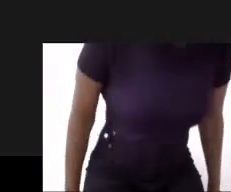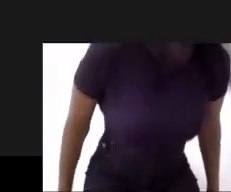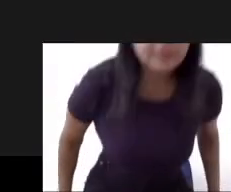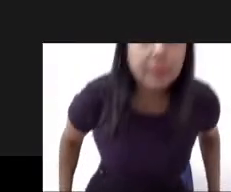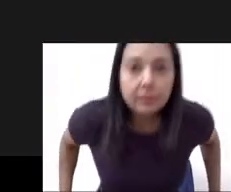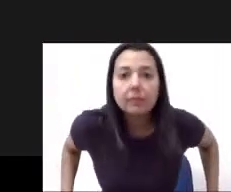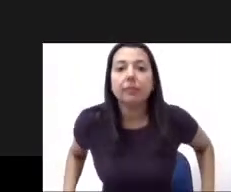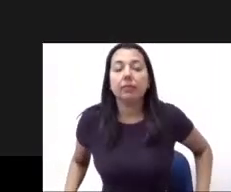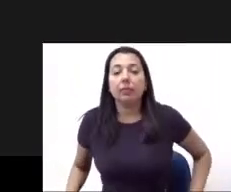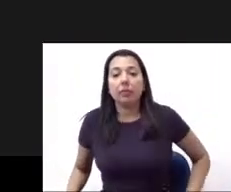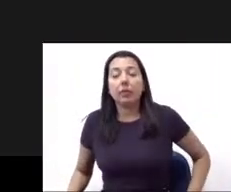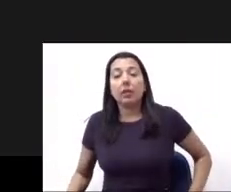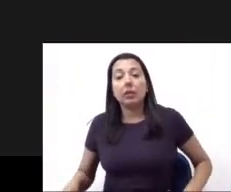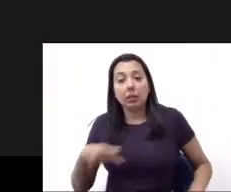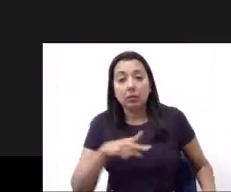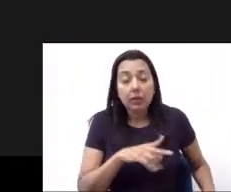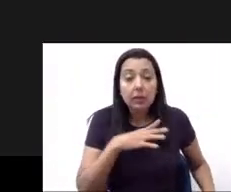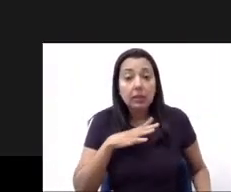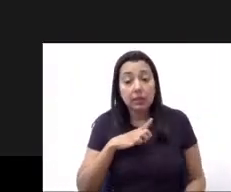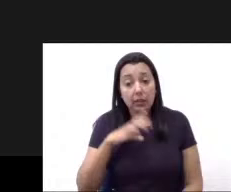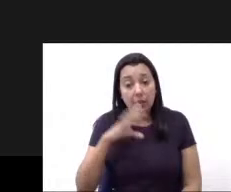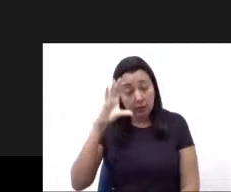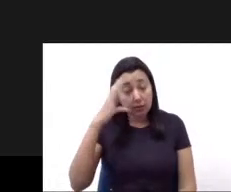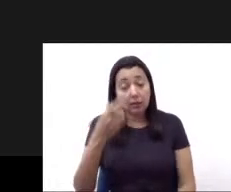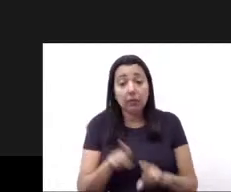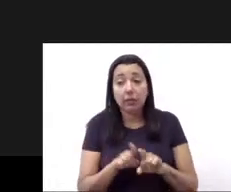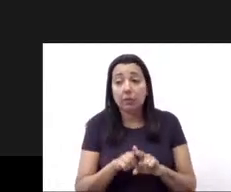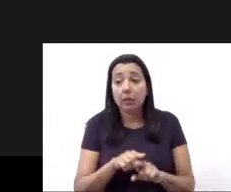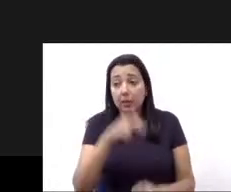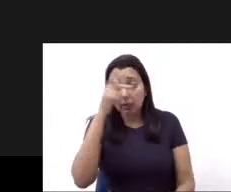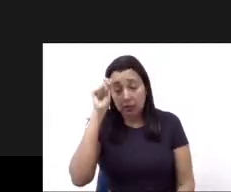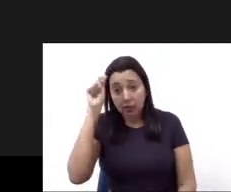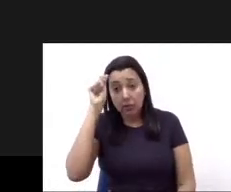sequence and on the actors involved in the decision.